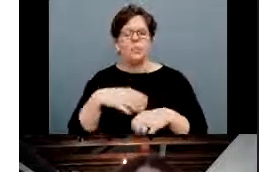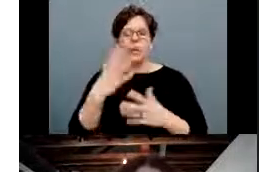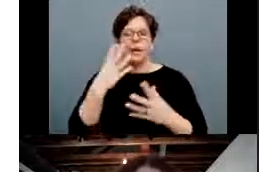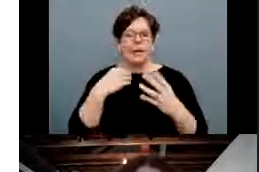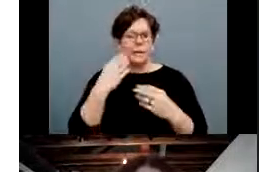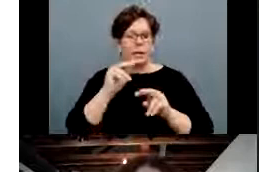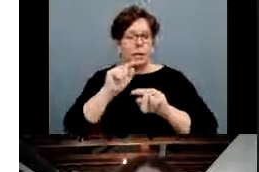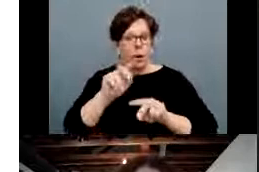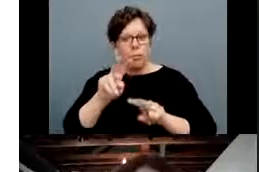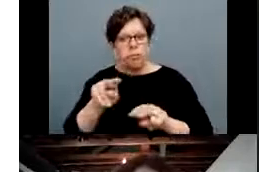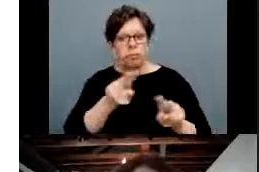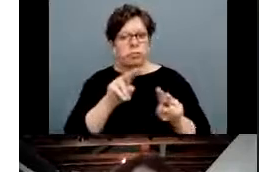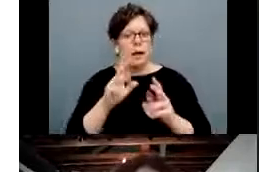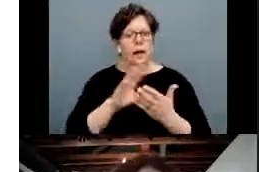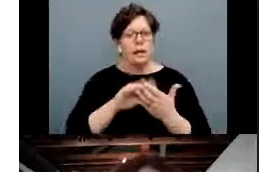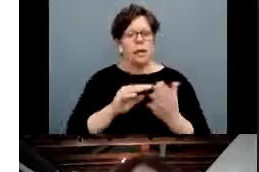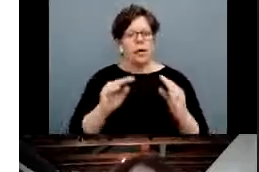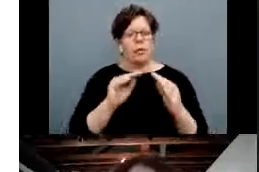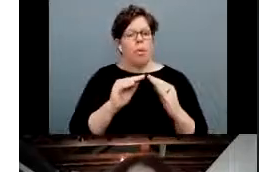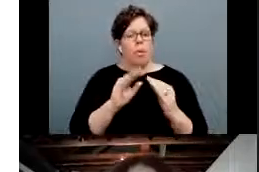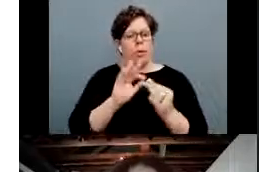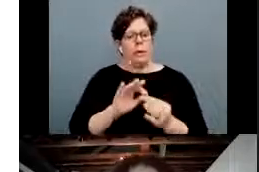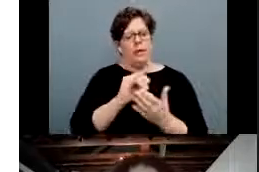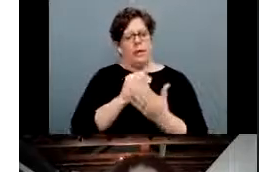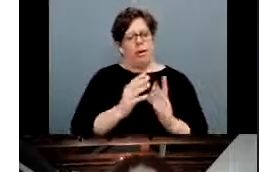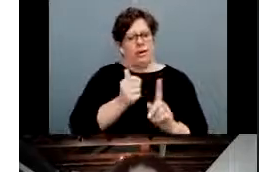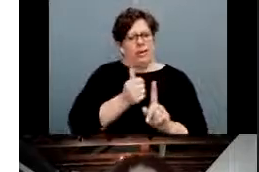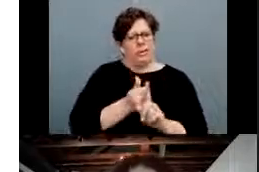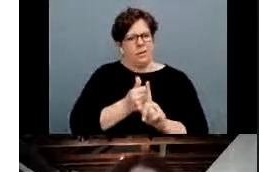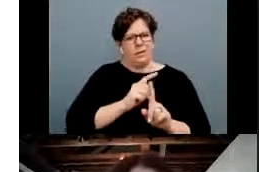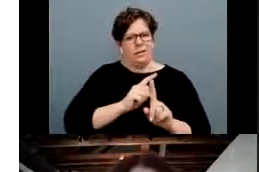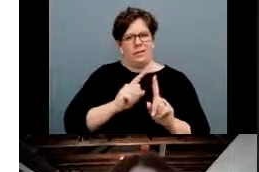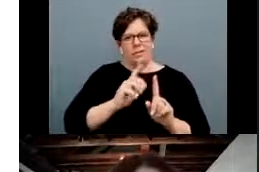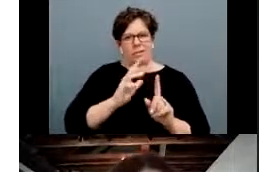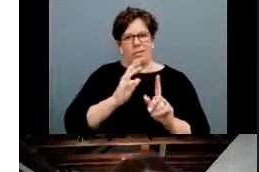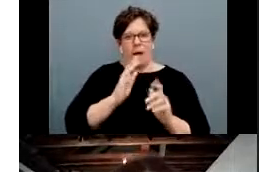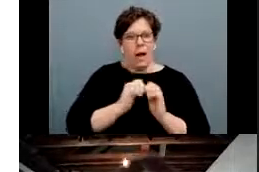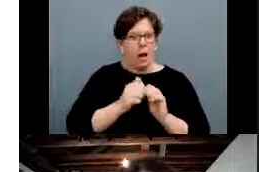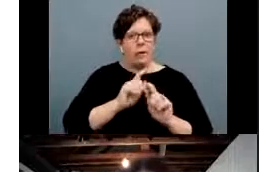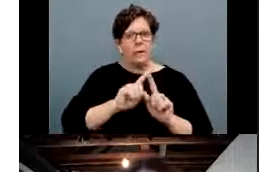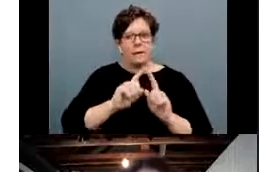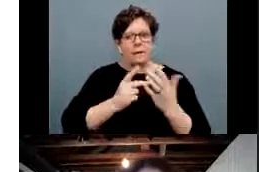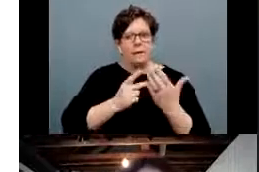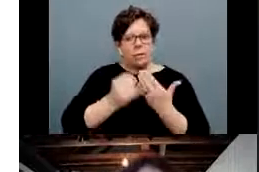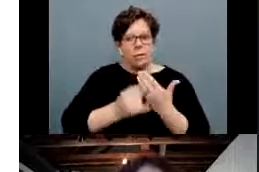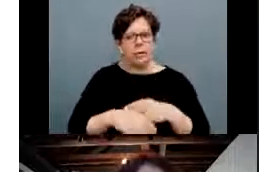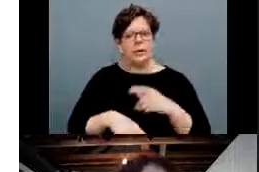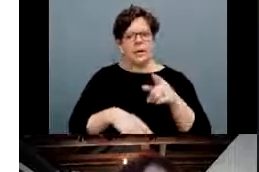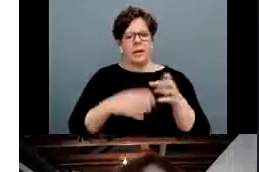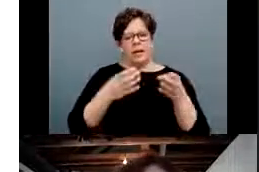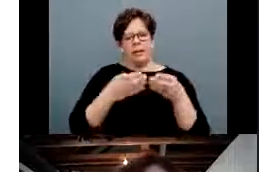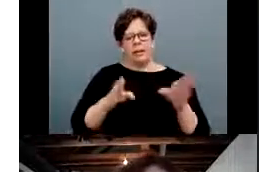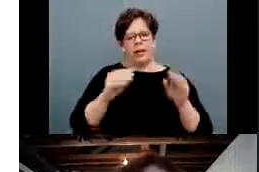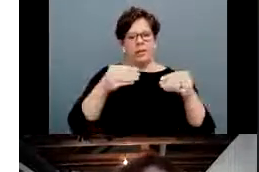more about James Castle through a variety of ongoing programs. So our general store, which we're looking at now, is a